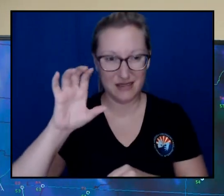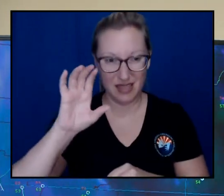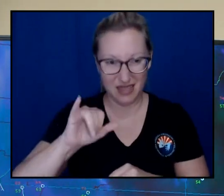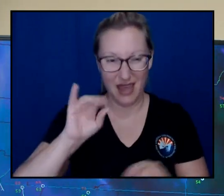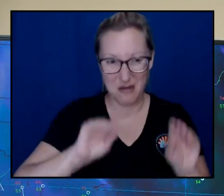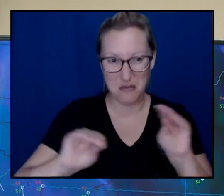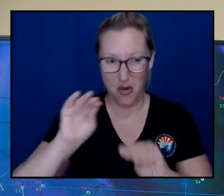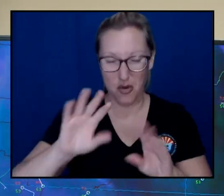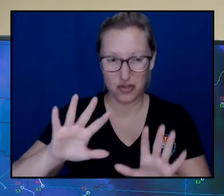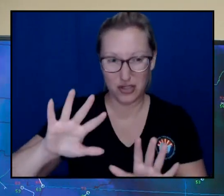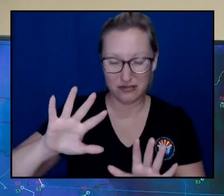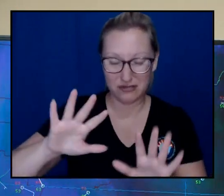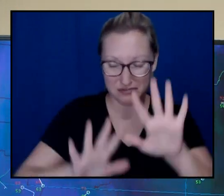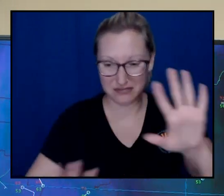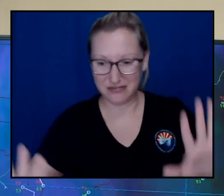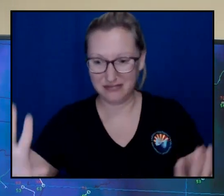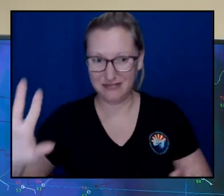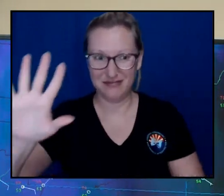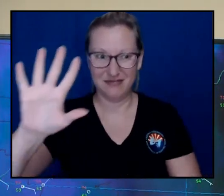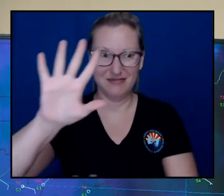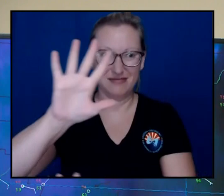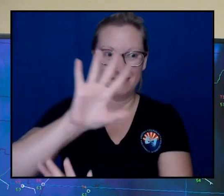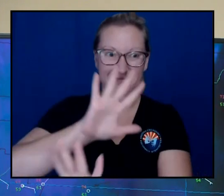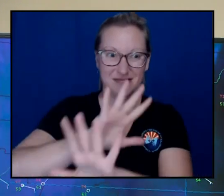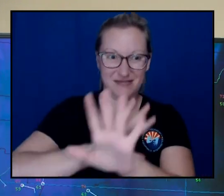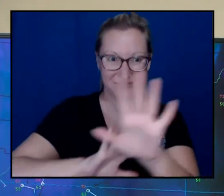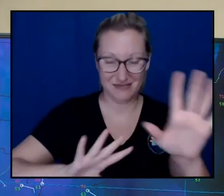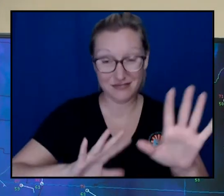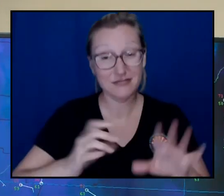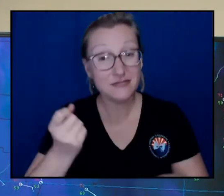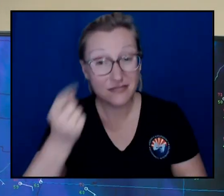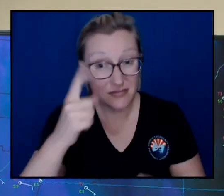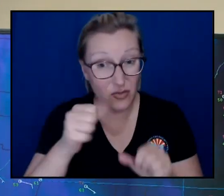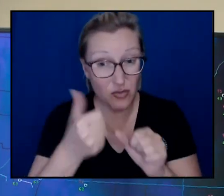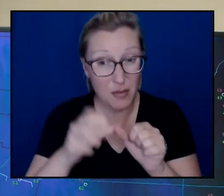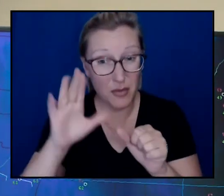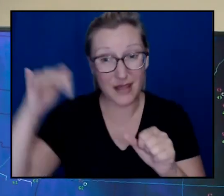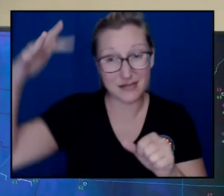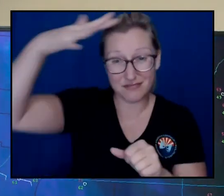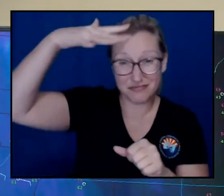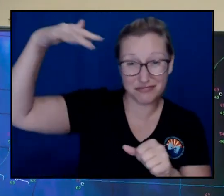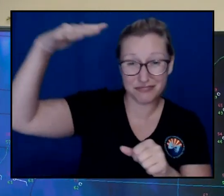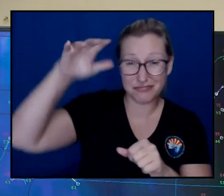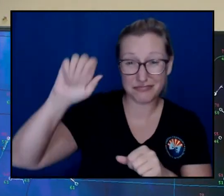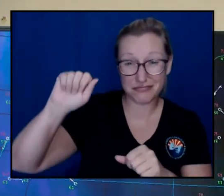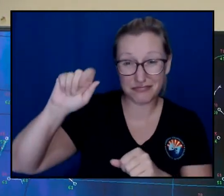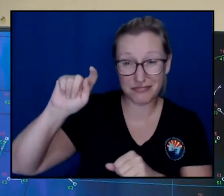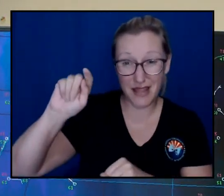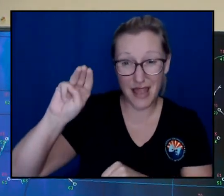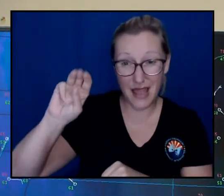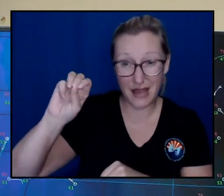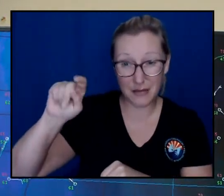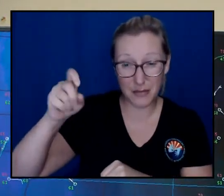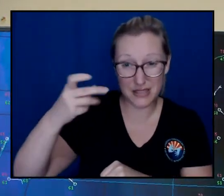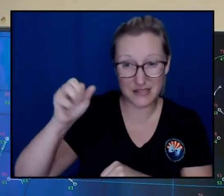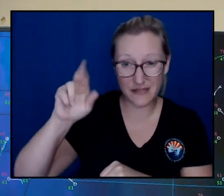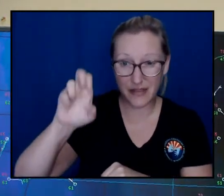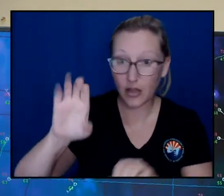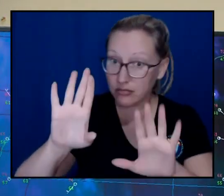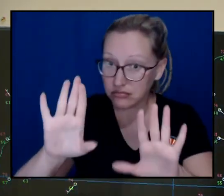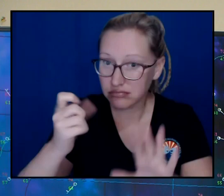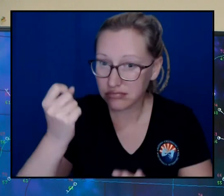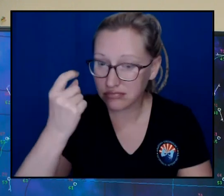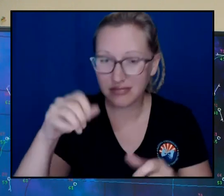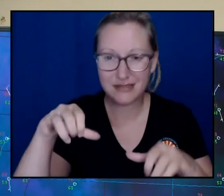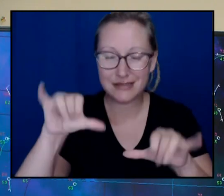be drying out. Now, keep in mind, that's the atmosphere. It's still super saturated and soggy